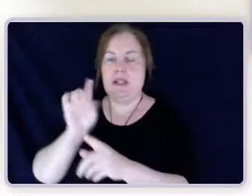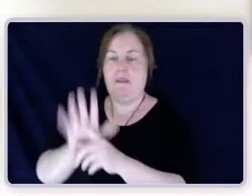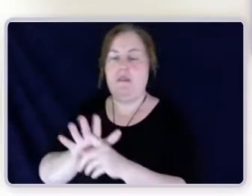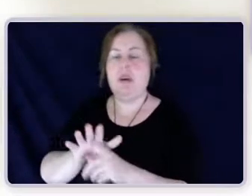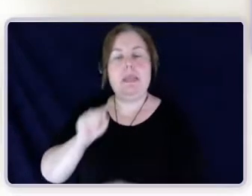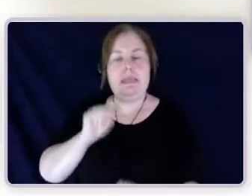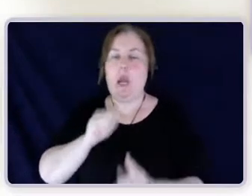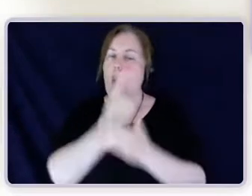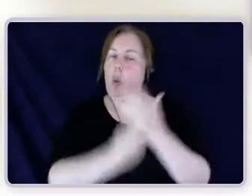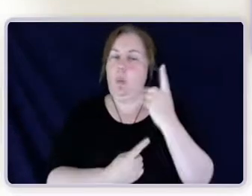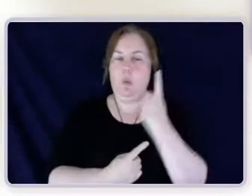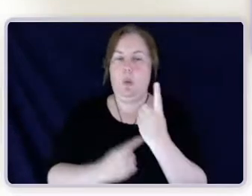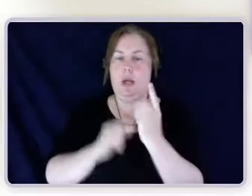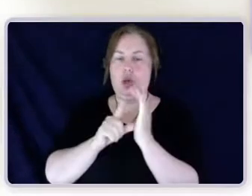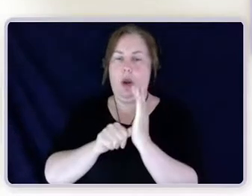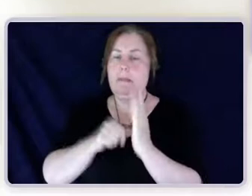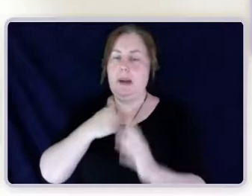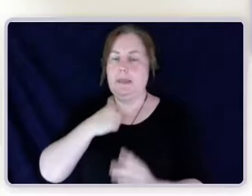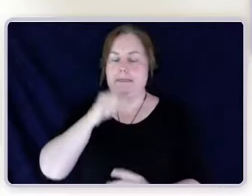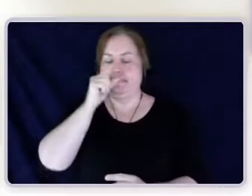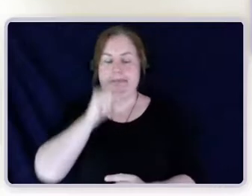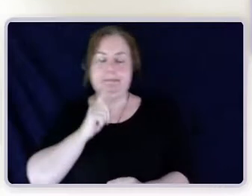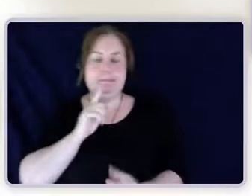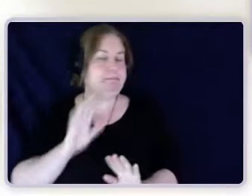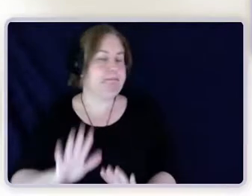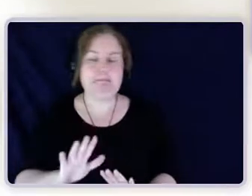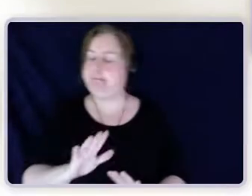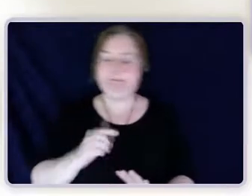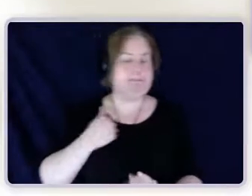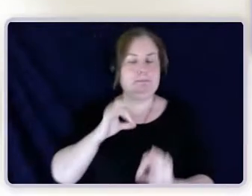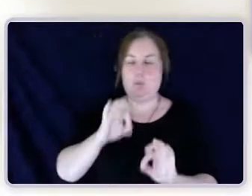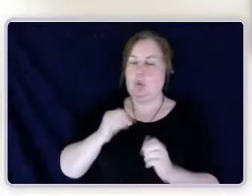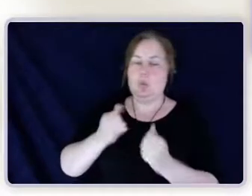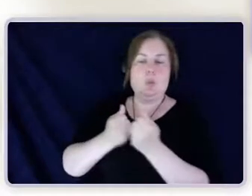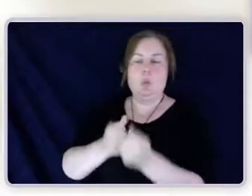I can justifiably override a person's will and preferences.